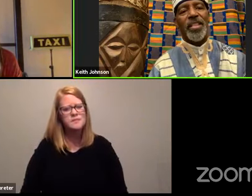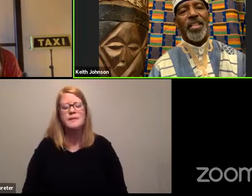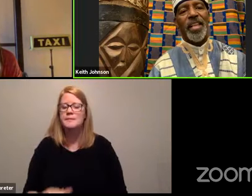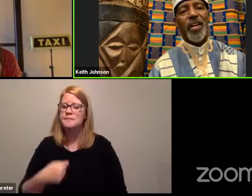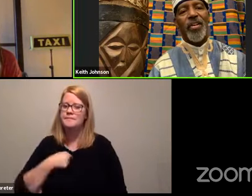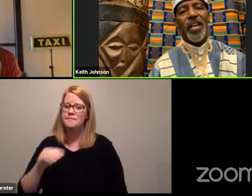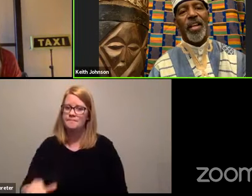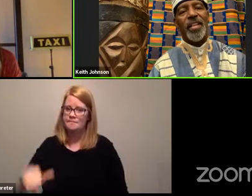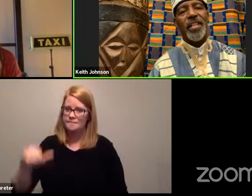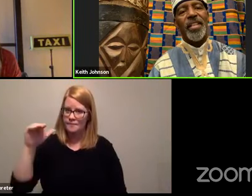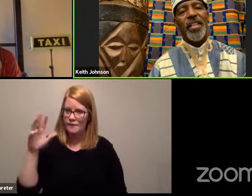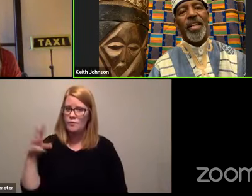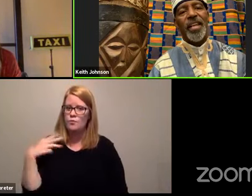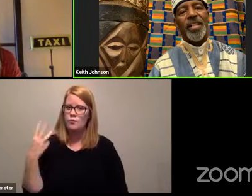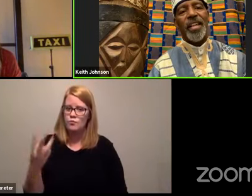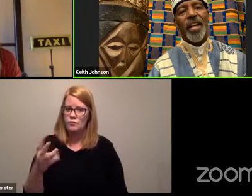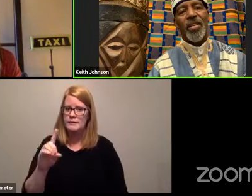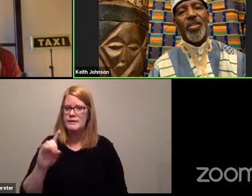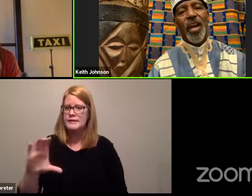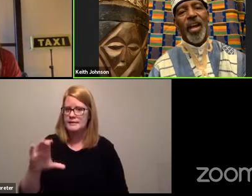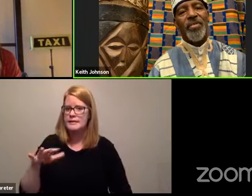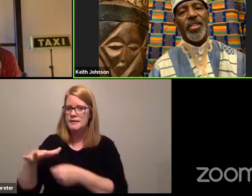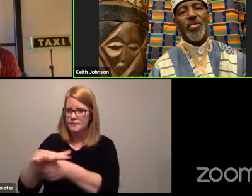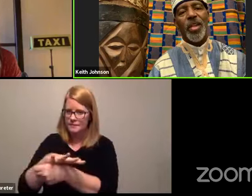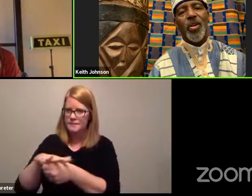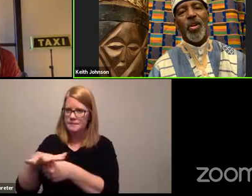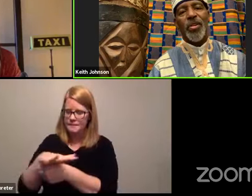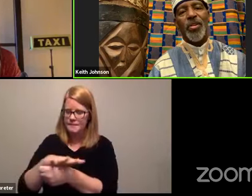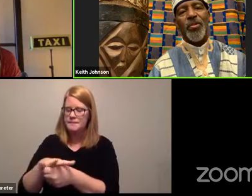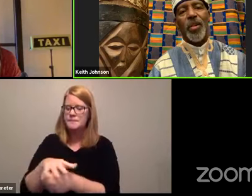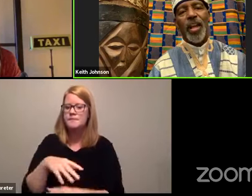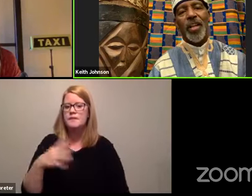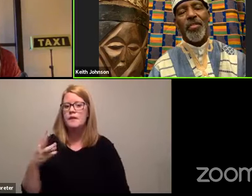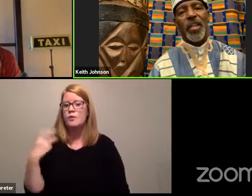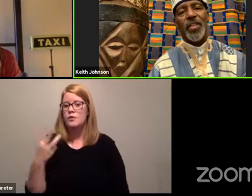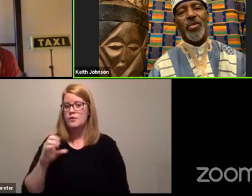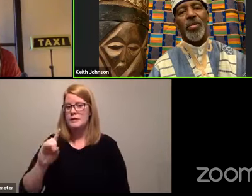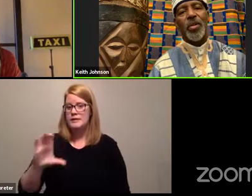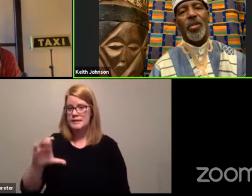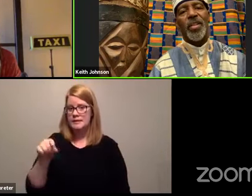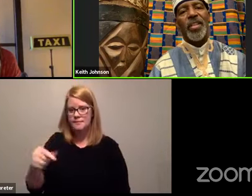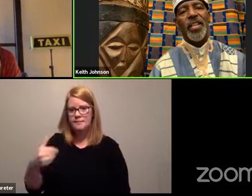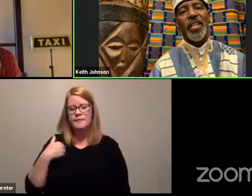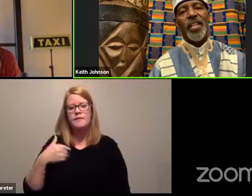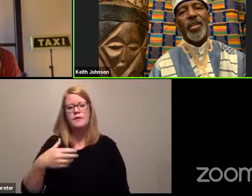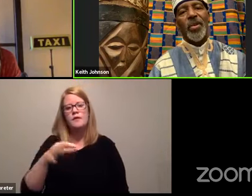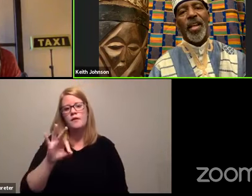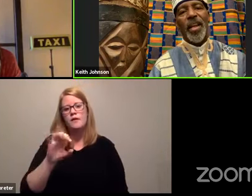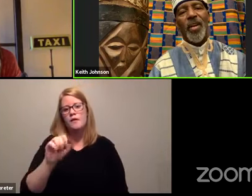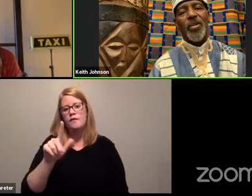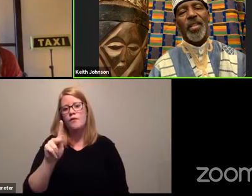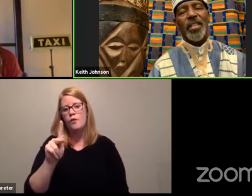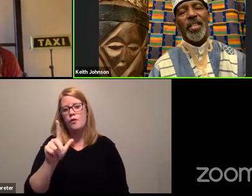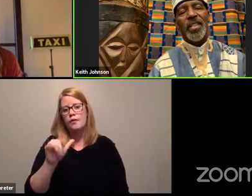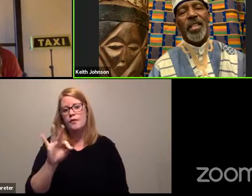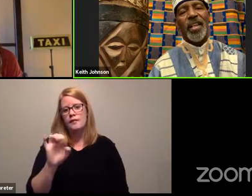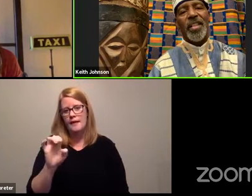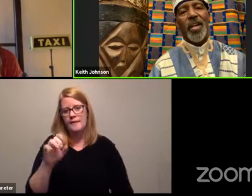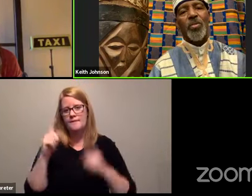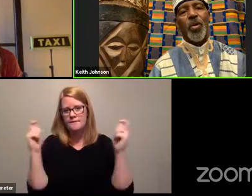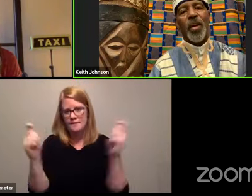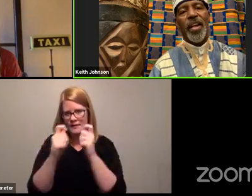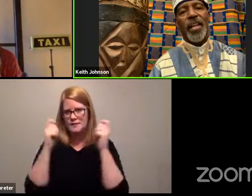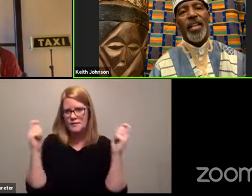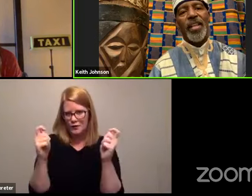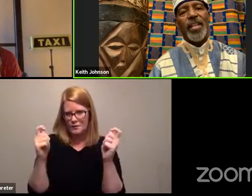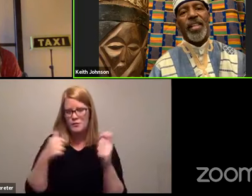Washington, D.C. area, and there you have something called the Folklife Festival. When I was a